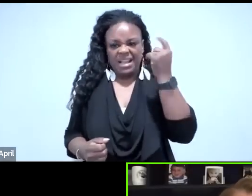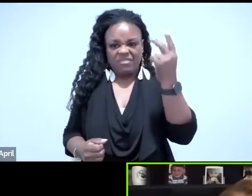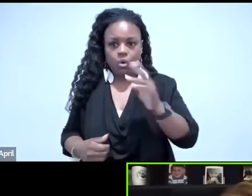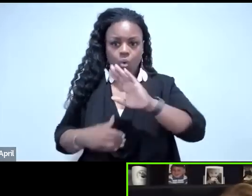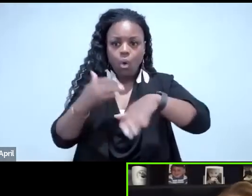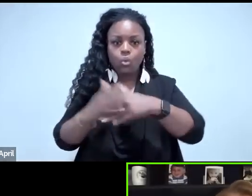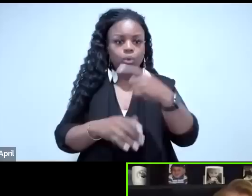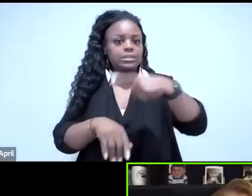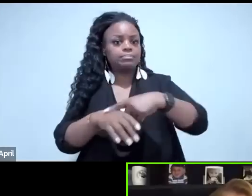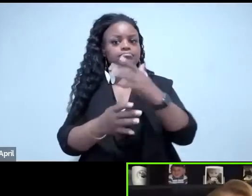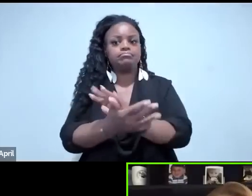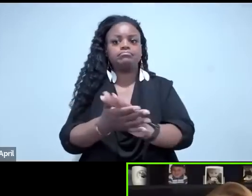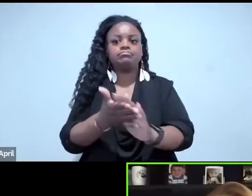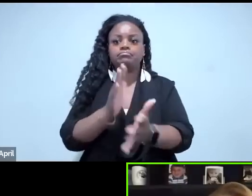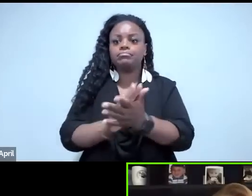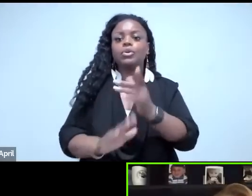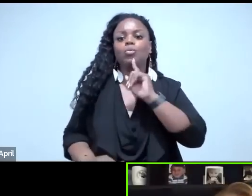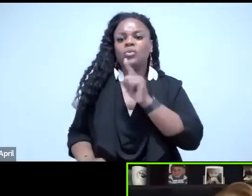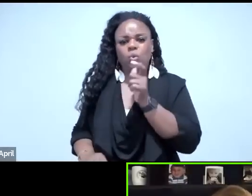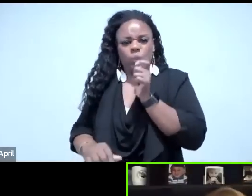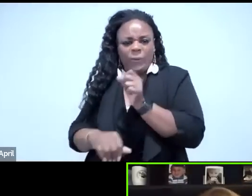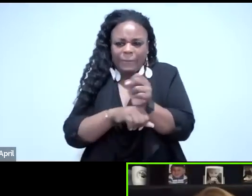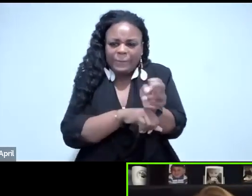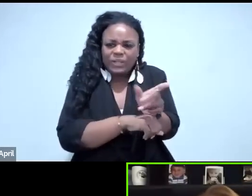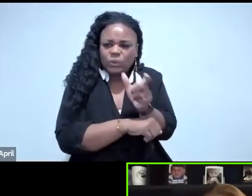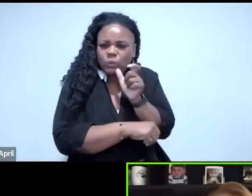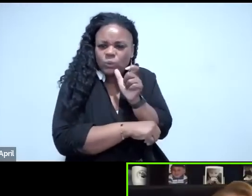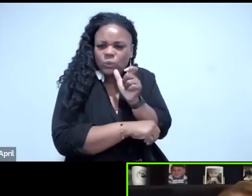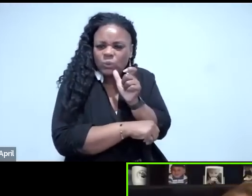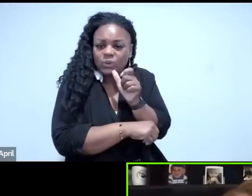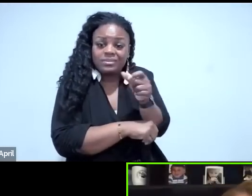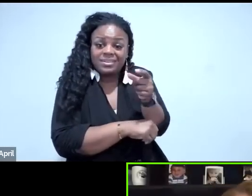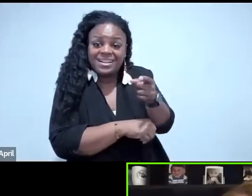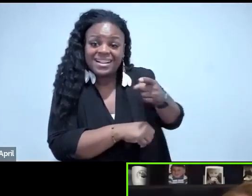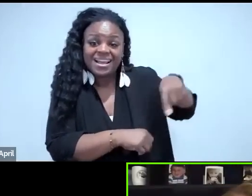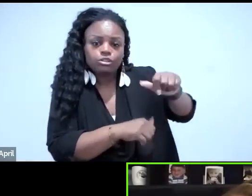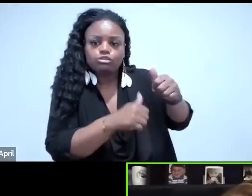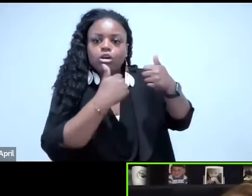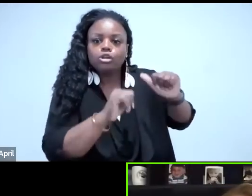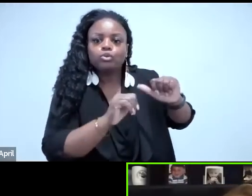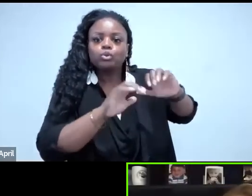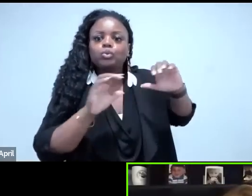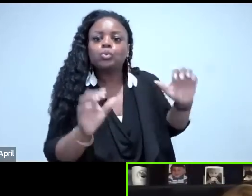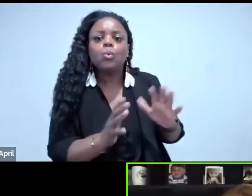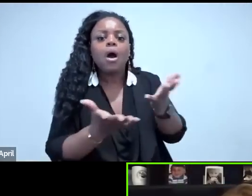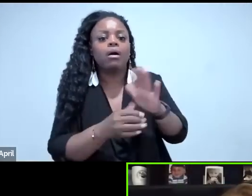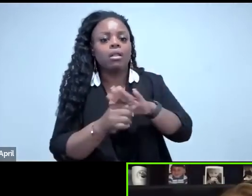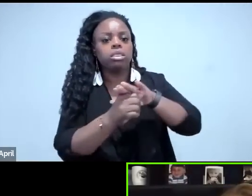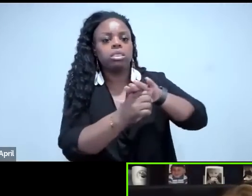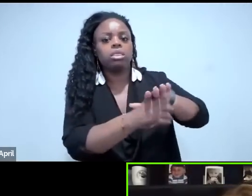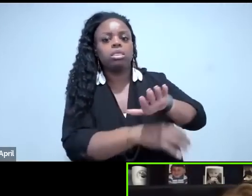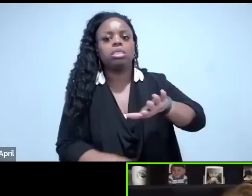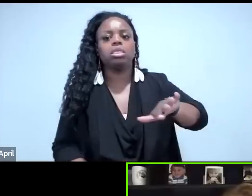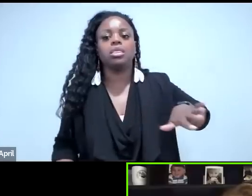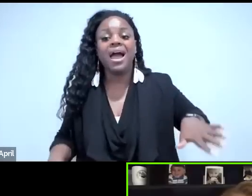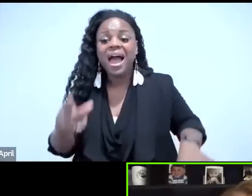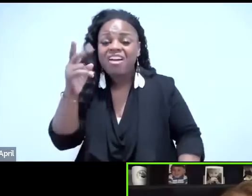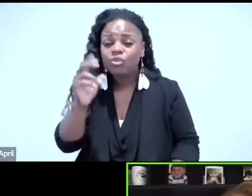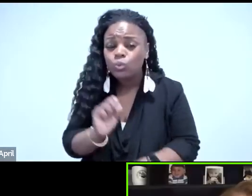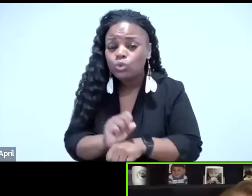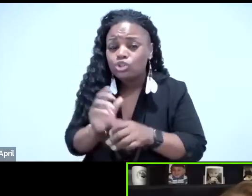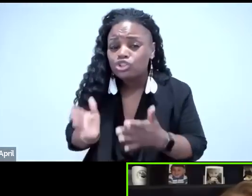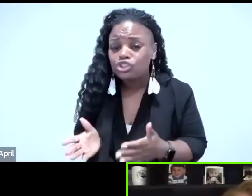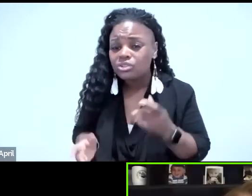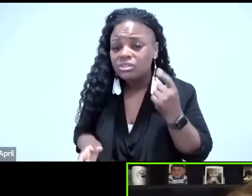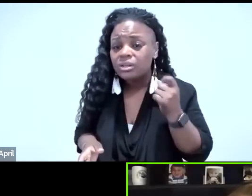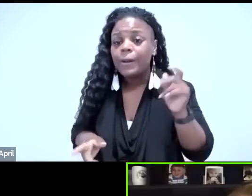to minimize, demonize, dehumanize half of the working class in this country. That's what they're